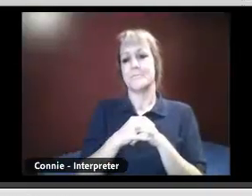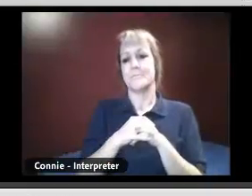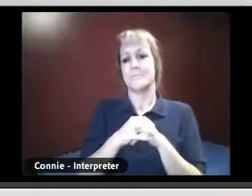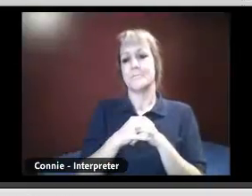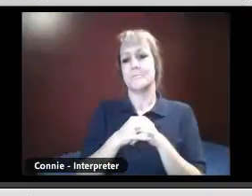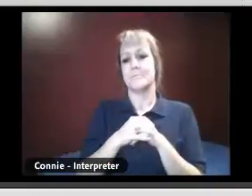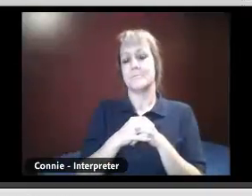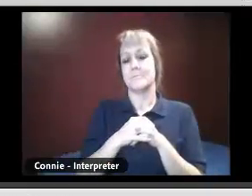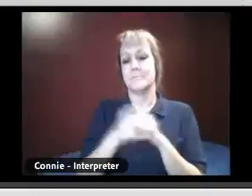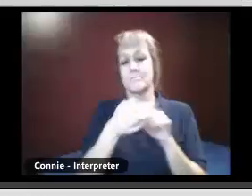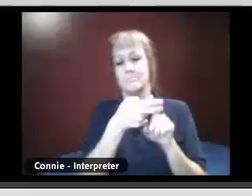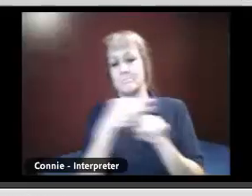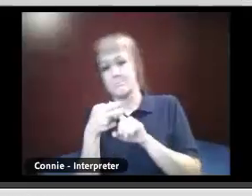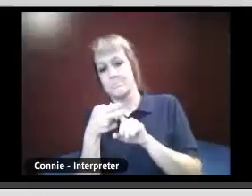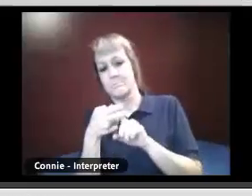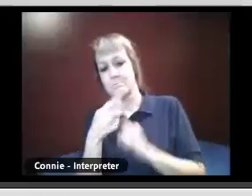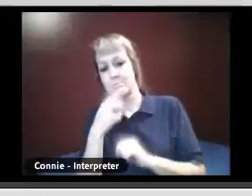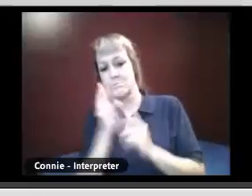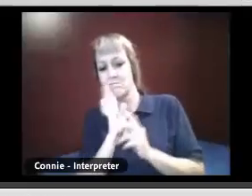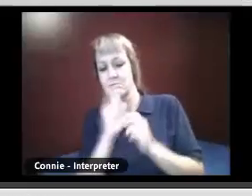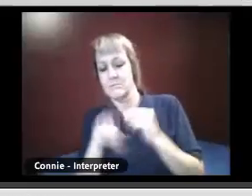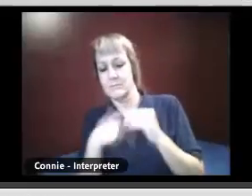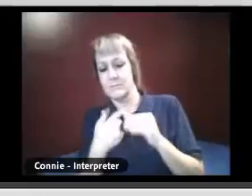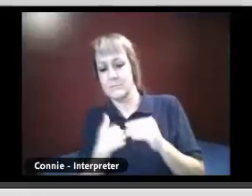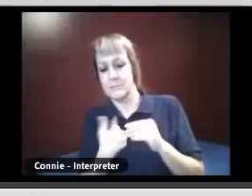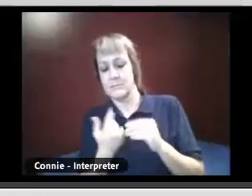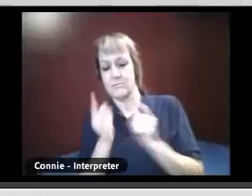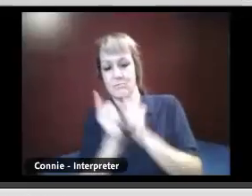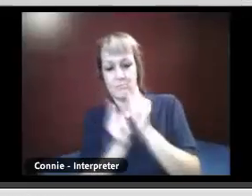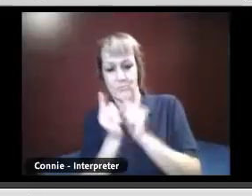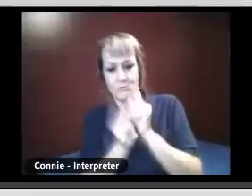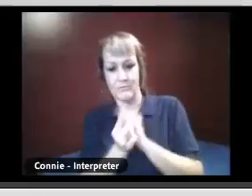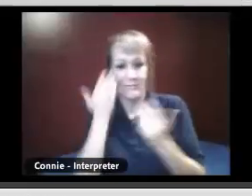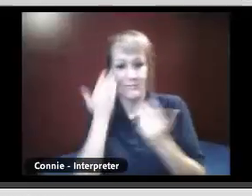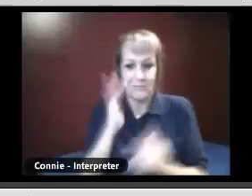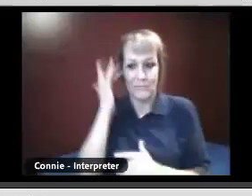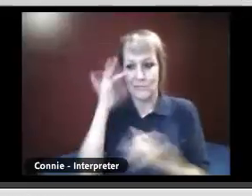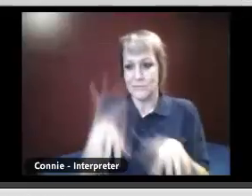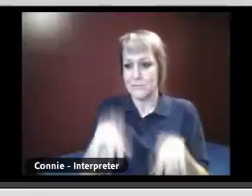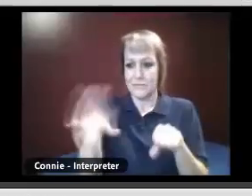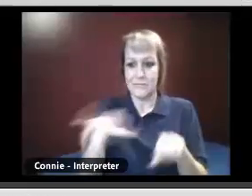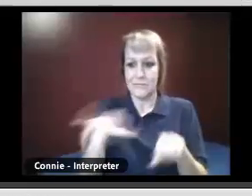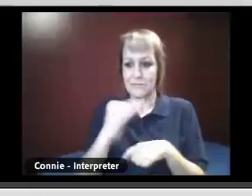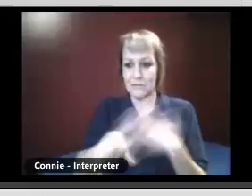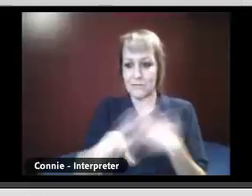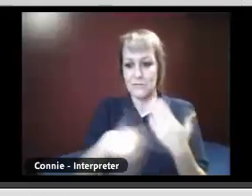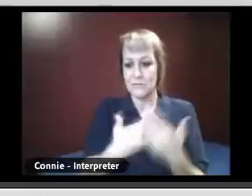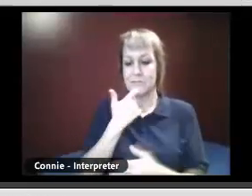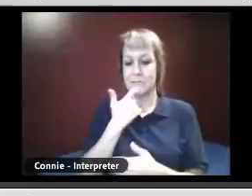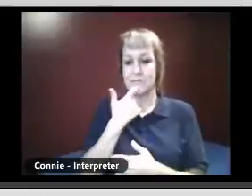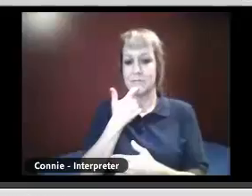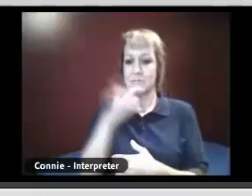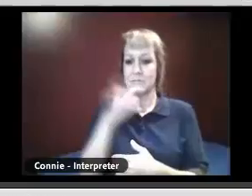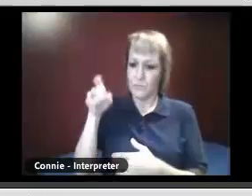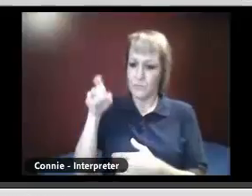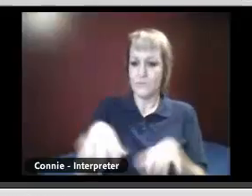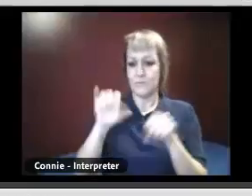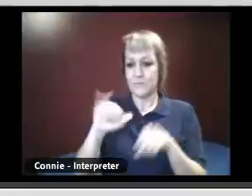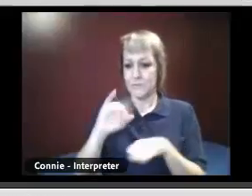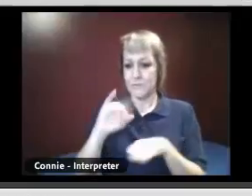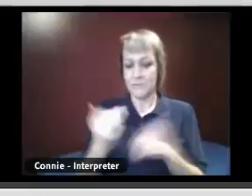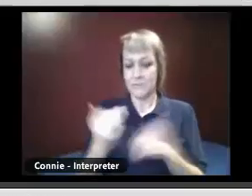me aside and talked to me one-on-one and said, I don't know why I took this job. Everybody said, I should take this, and now